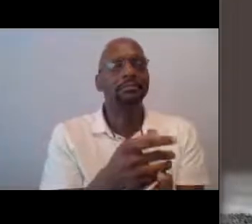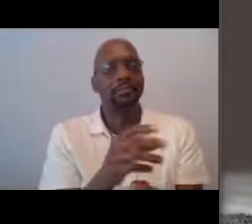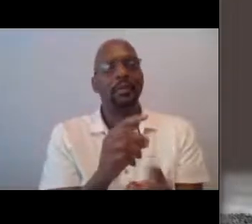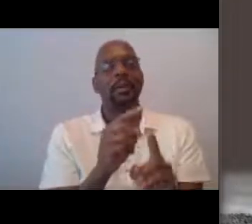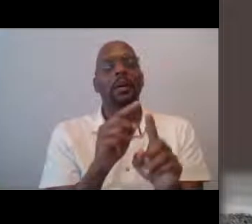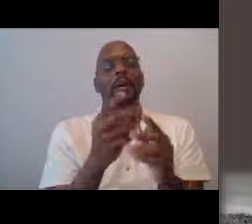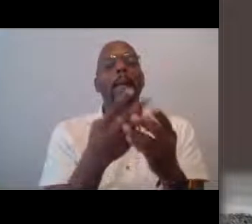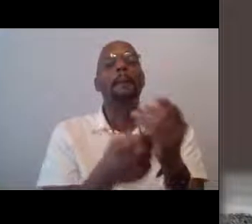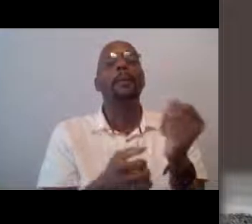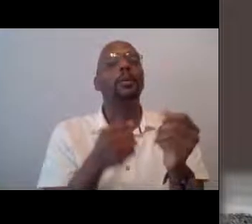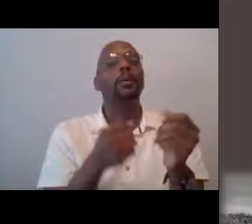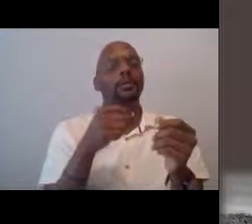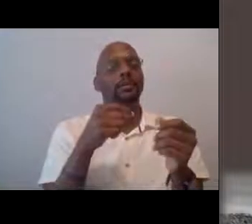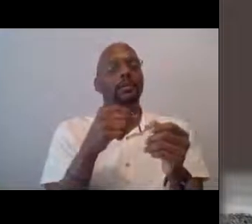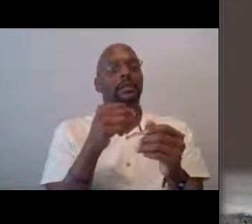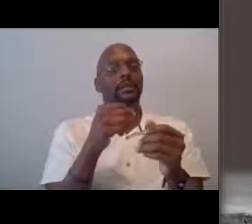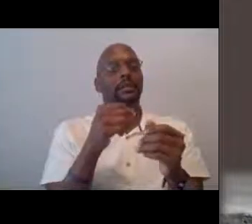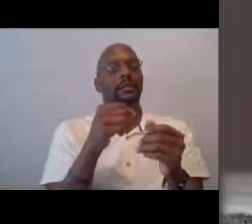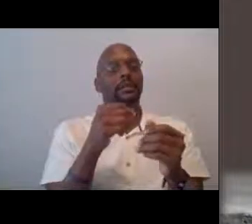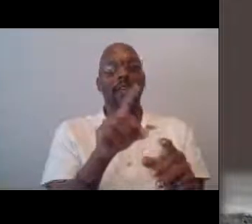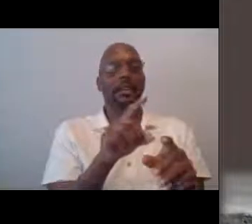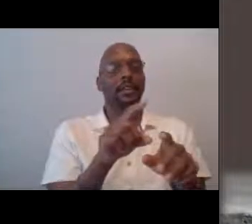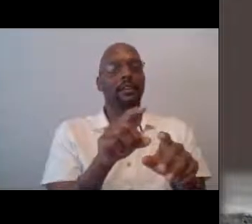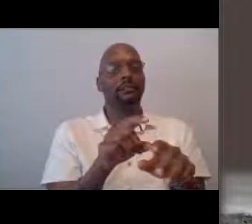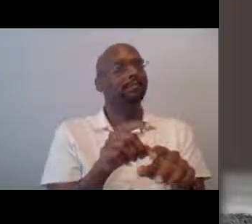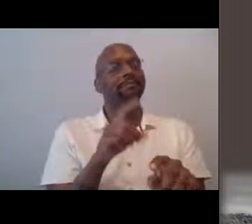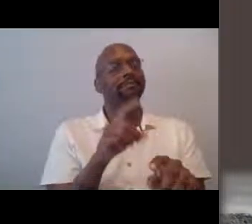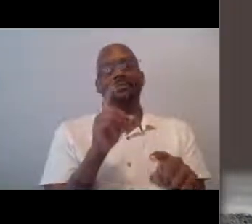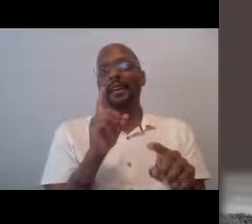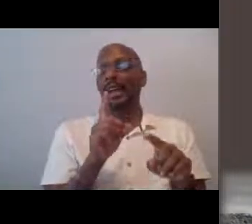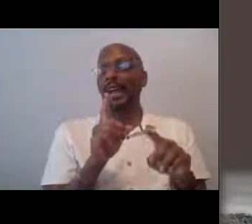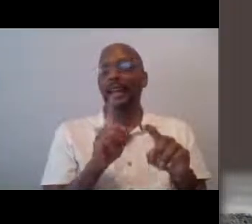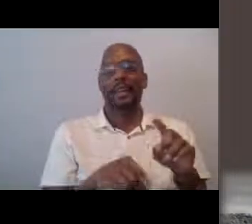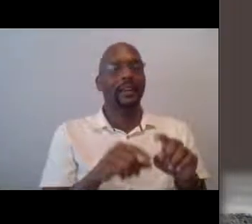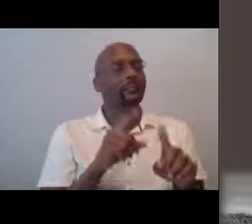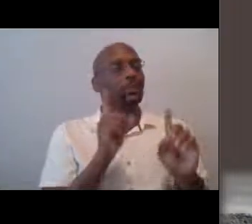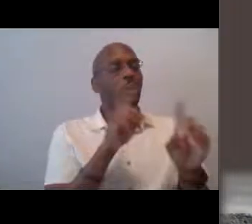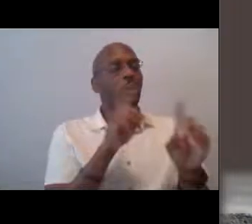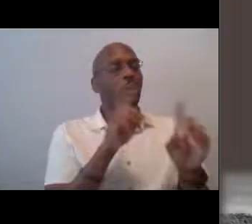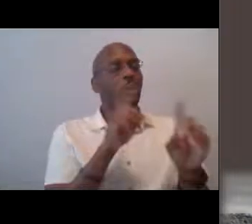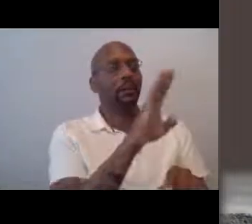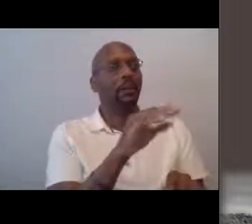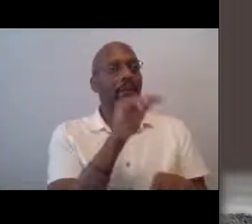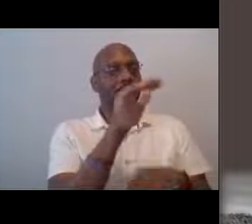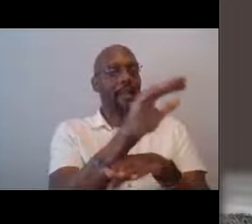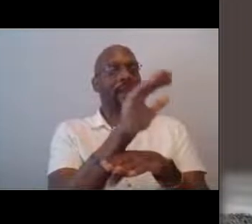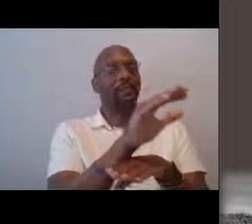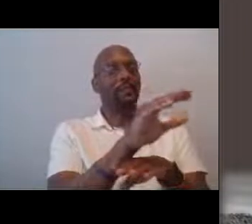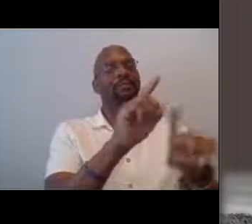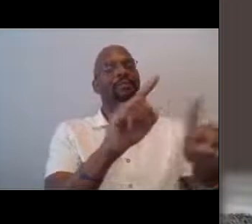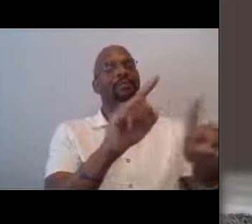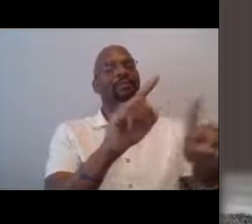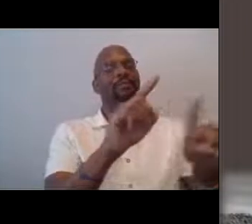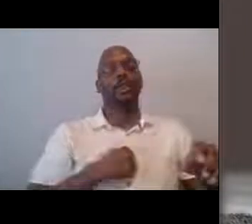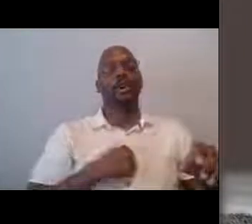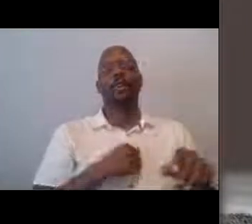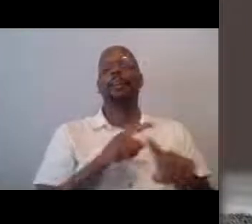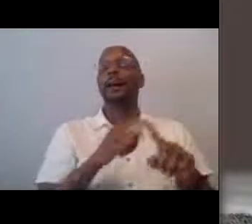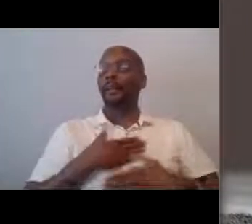San Diego, and I'm remiss that I cannot be in Santa Barbara with all of you this afternoon, but I am very appreciative that I